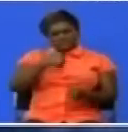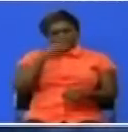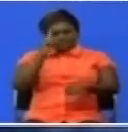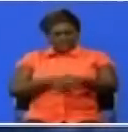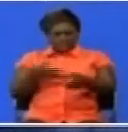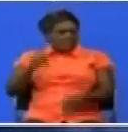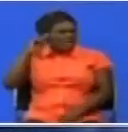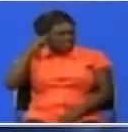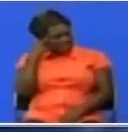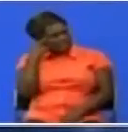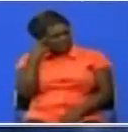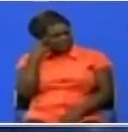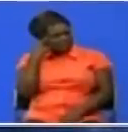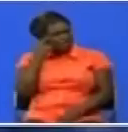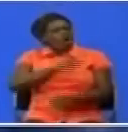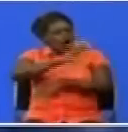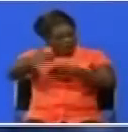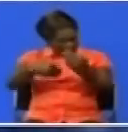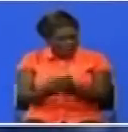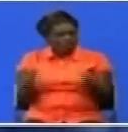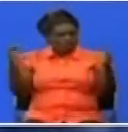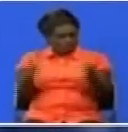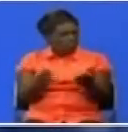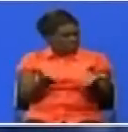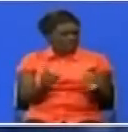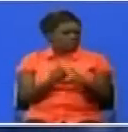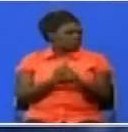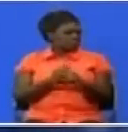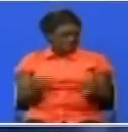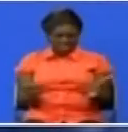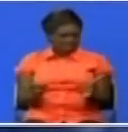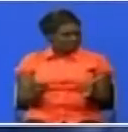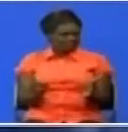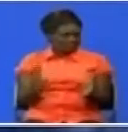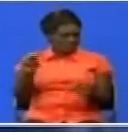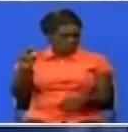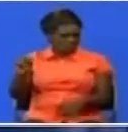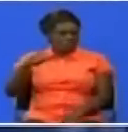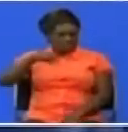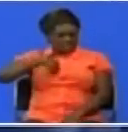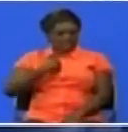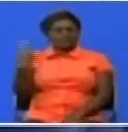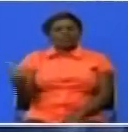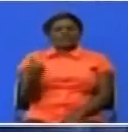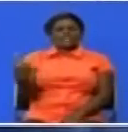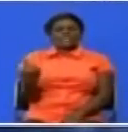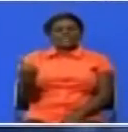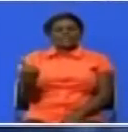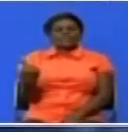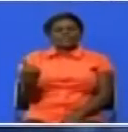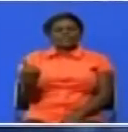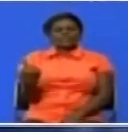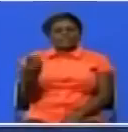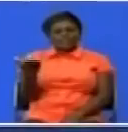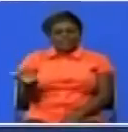time. We thought that it was all of us who are needed here, but they later clarified and said that it's only me who